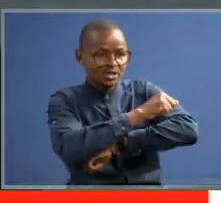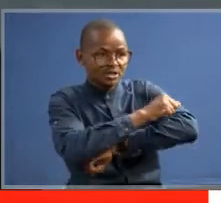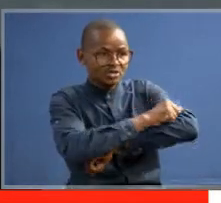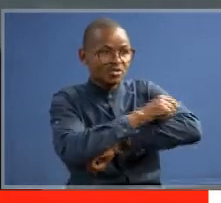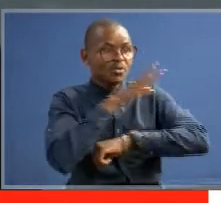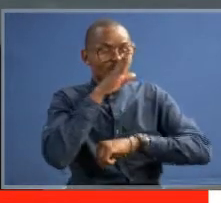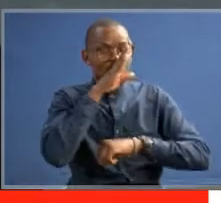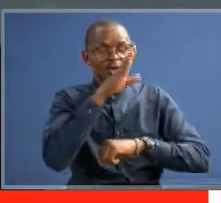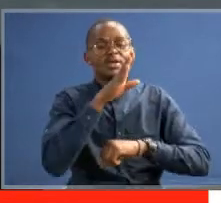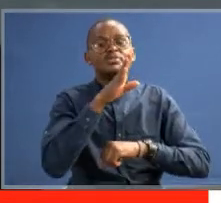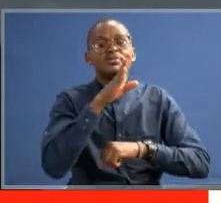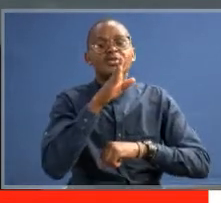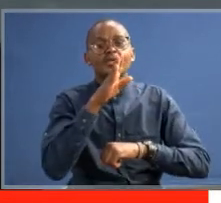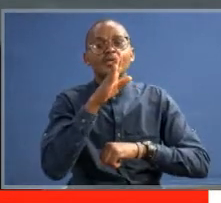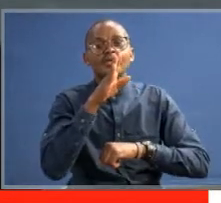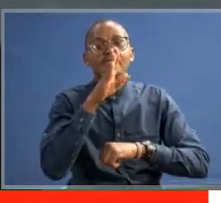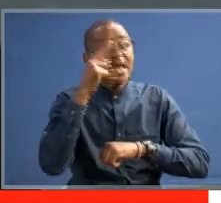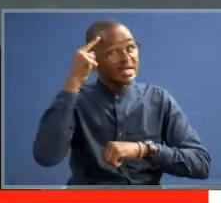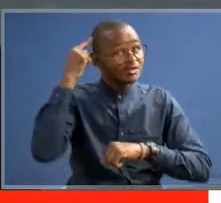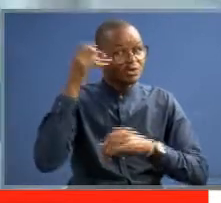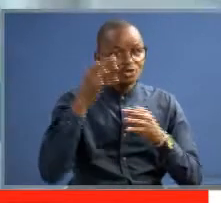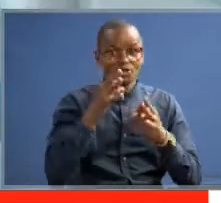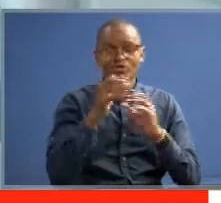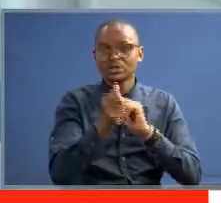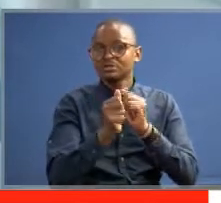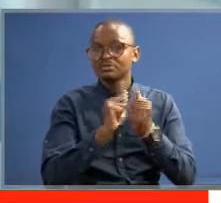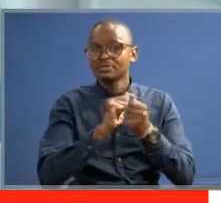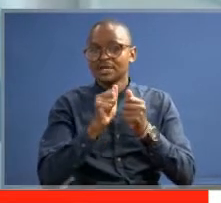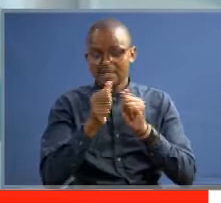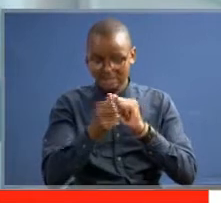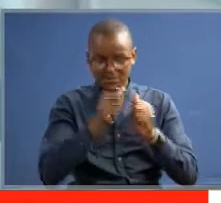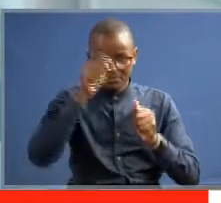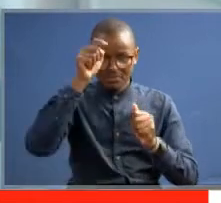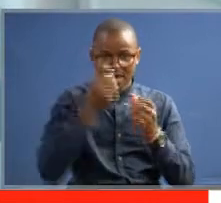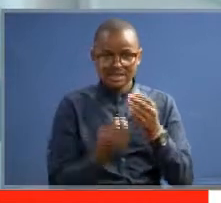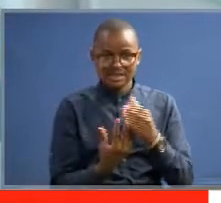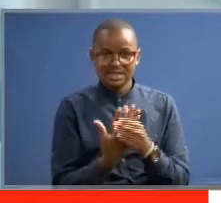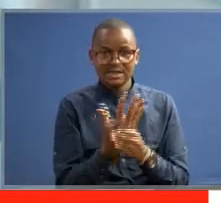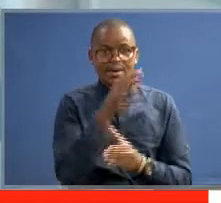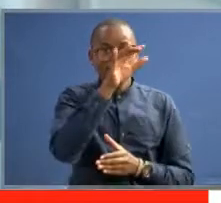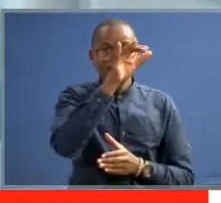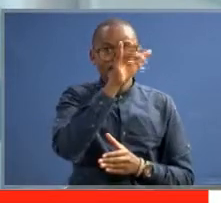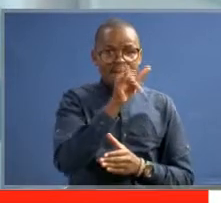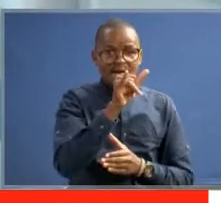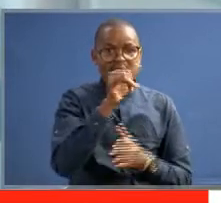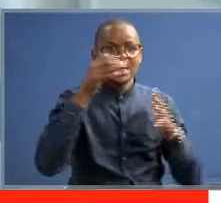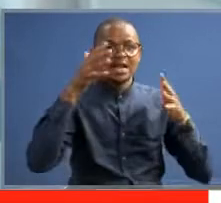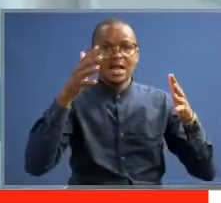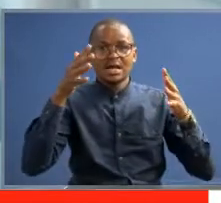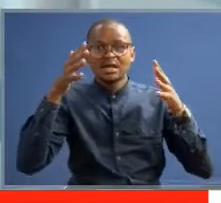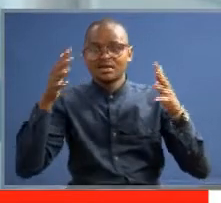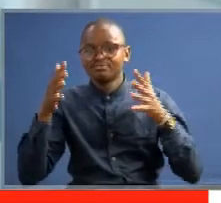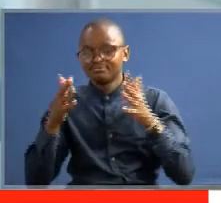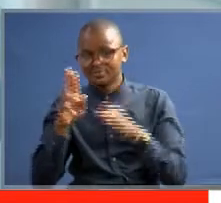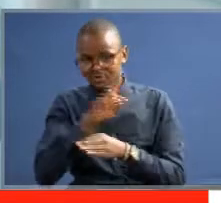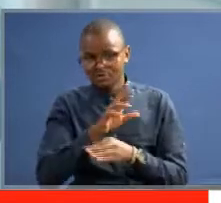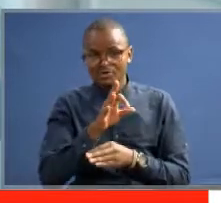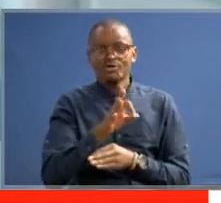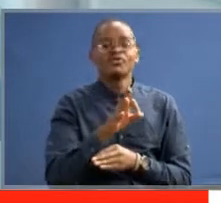converted, or rather being the academies of sports? Sports has grown by and large through the use